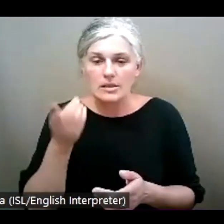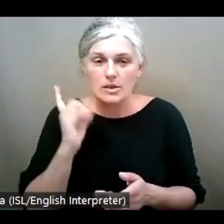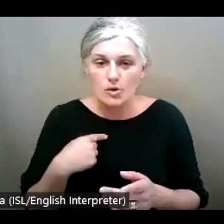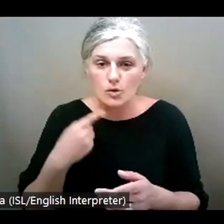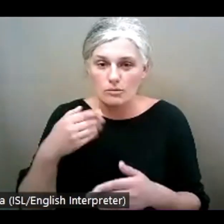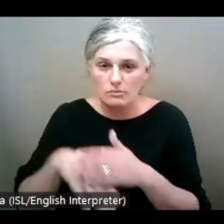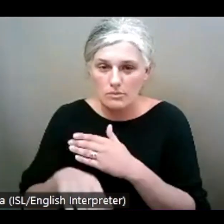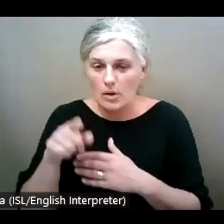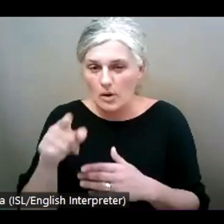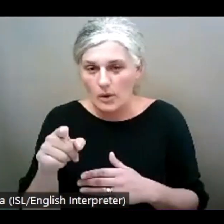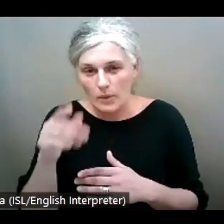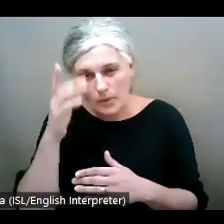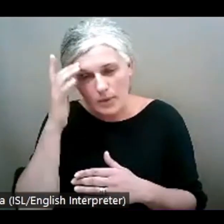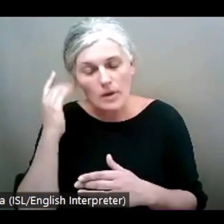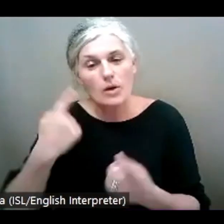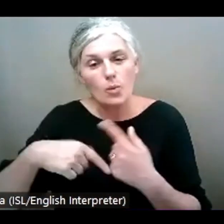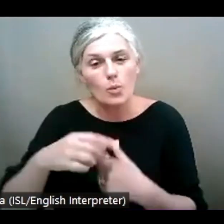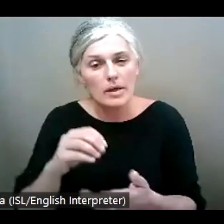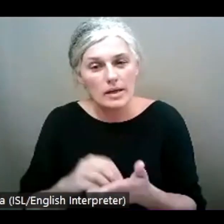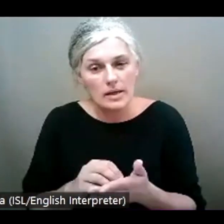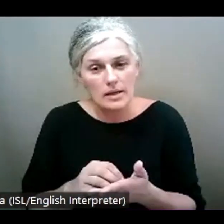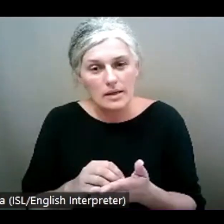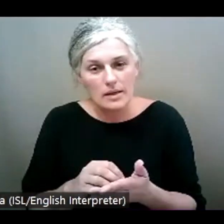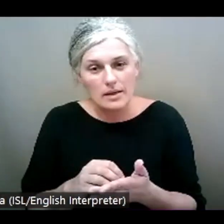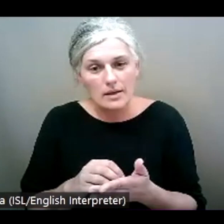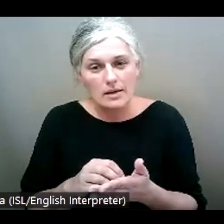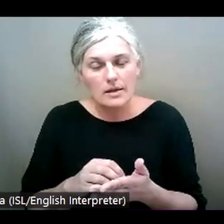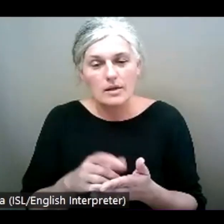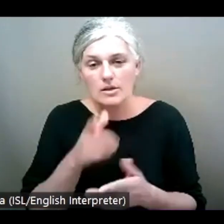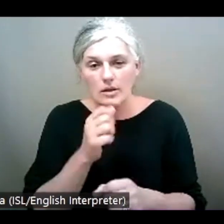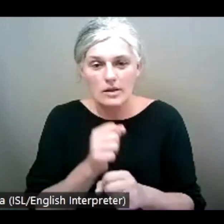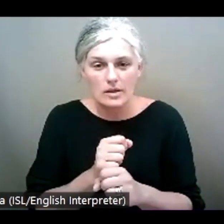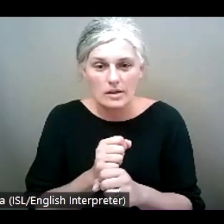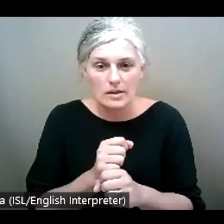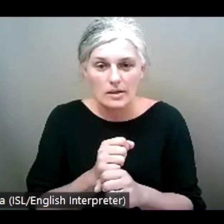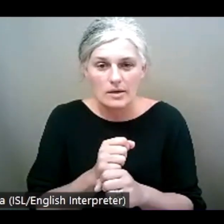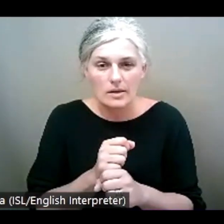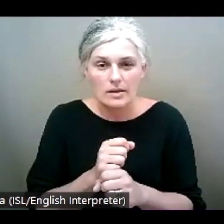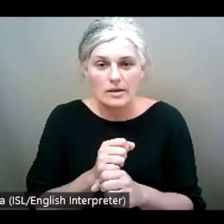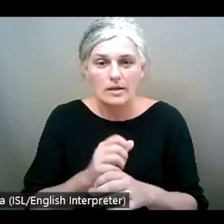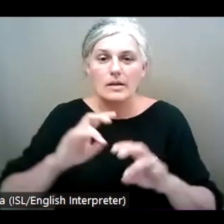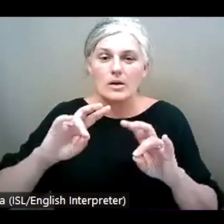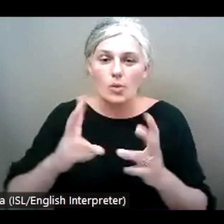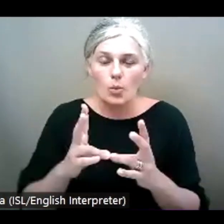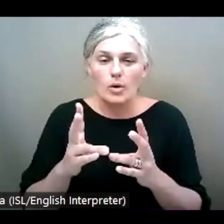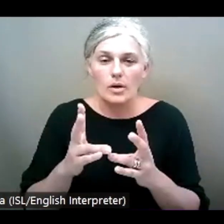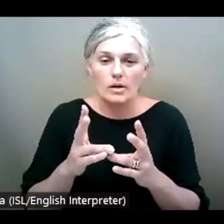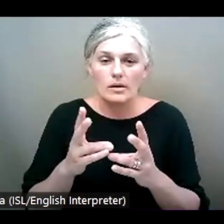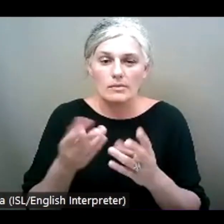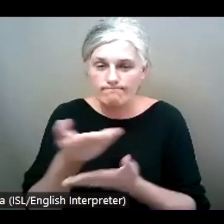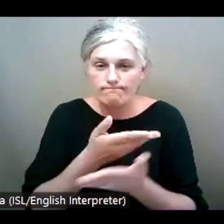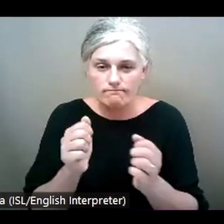what Fiona said, that really, that was a really fantastic introduction. Just in quickly in terms of social model, I had